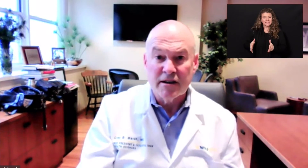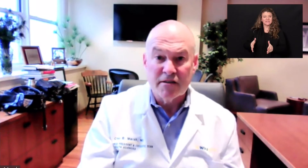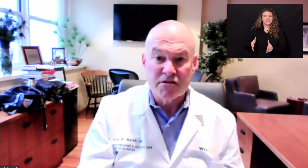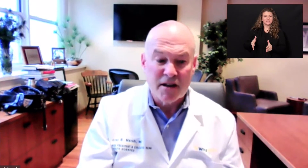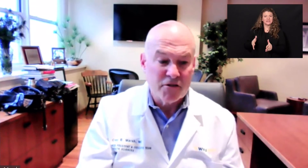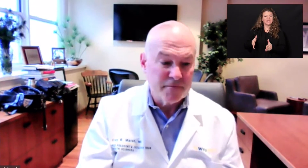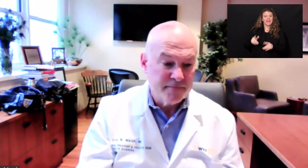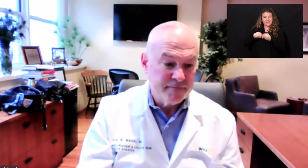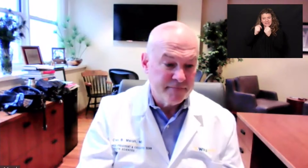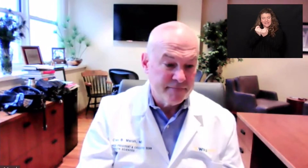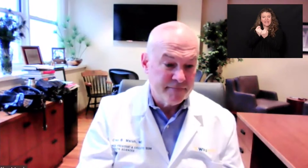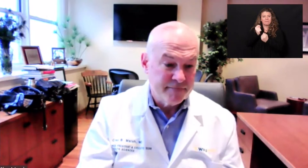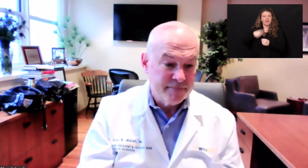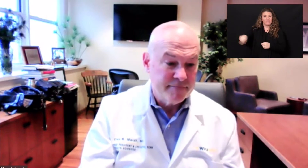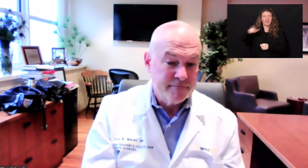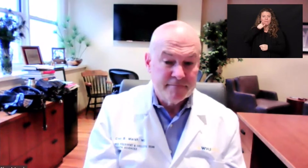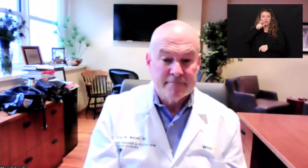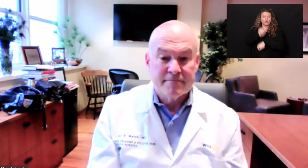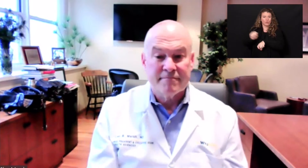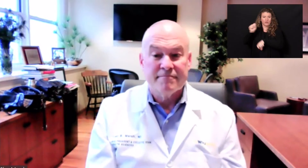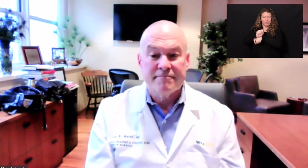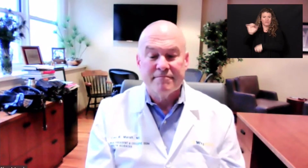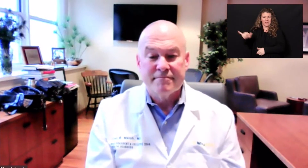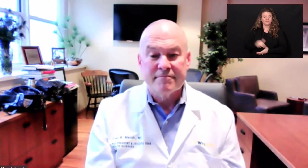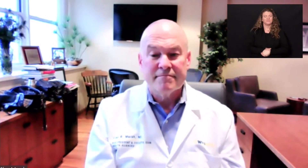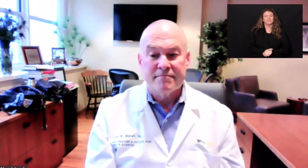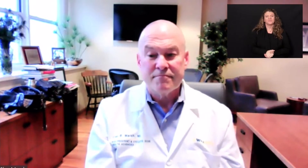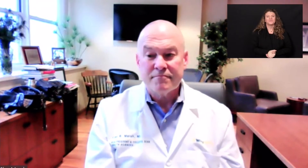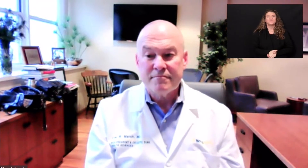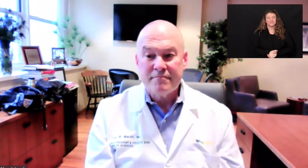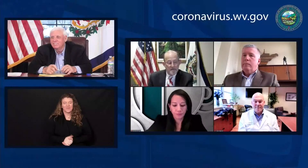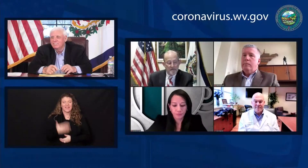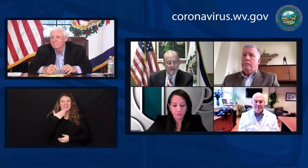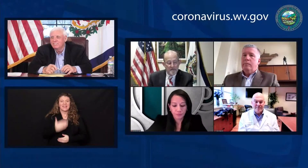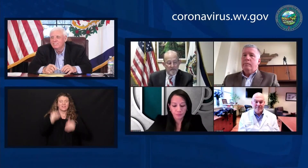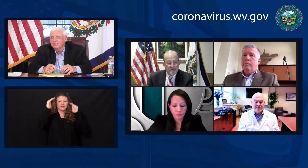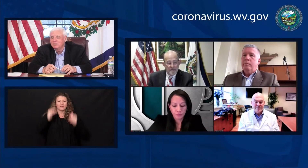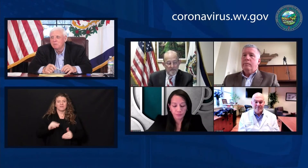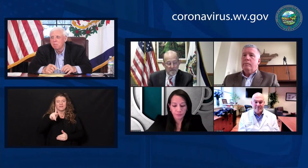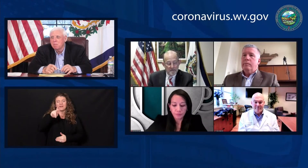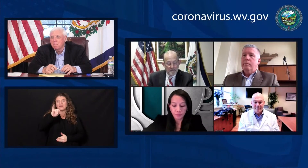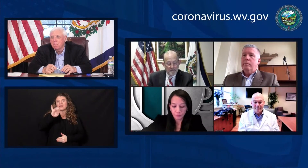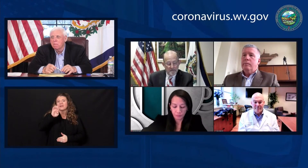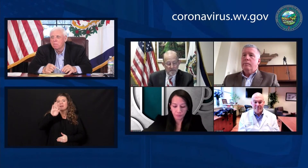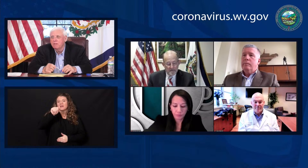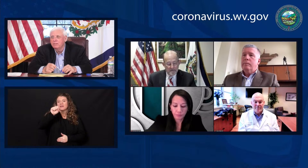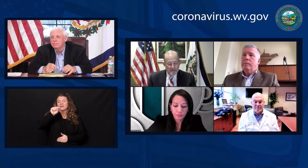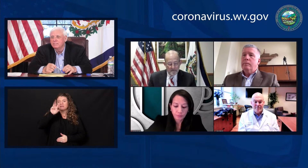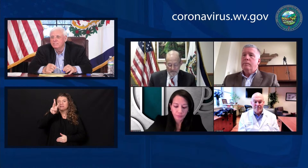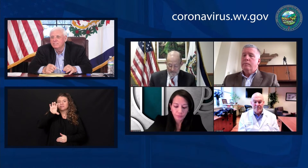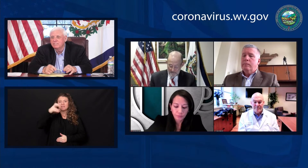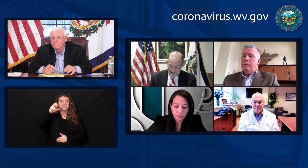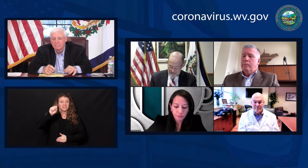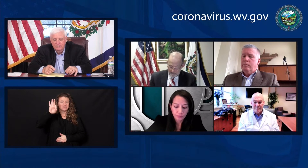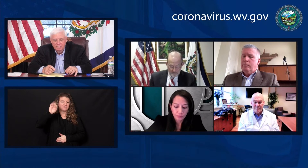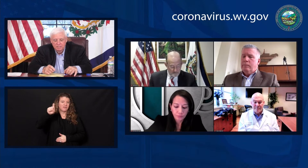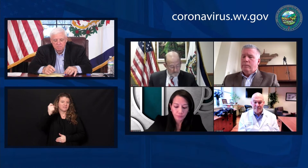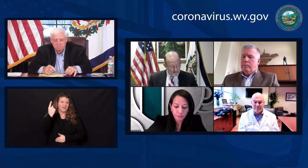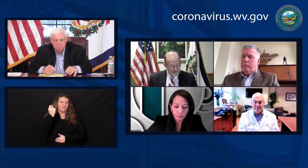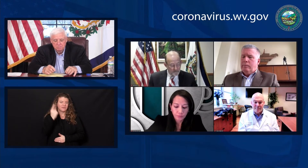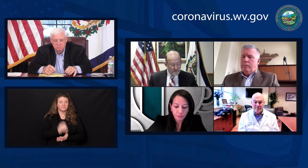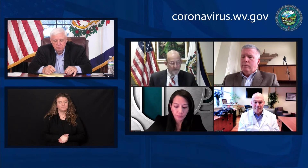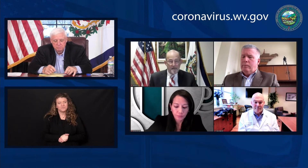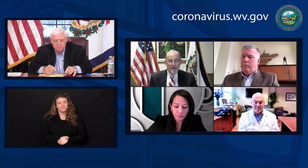who are leading this effort. All right, thank you, Charles. Next, we'll go to Kenny Bass with WCHS and Fox 11.